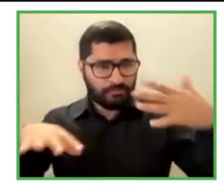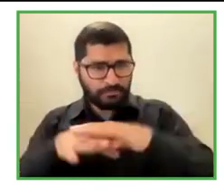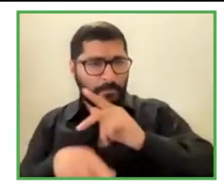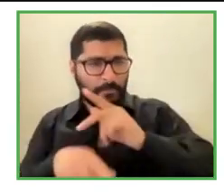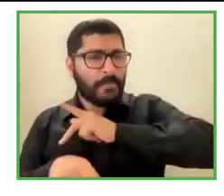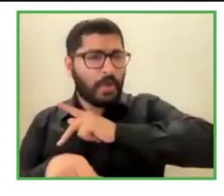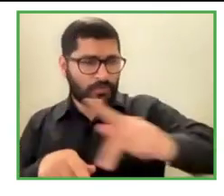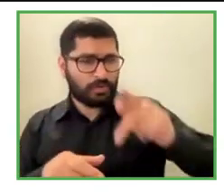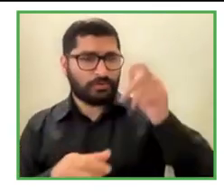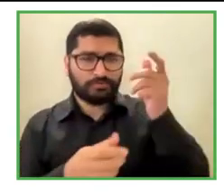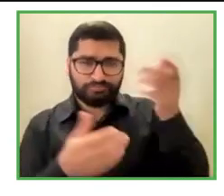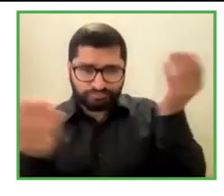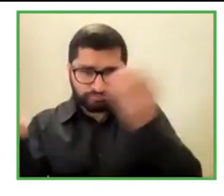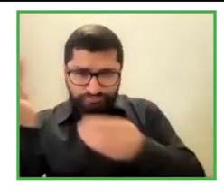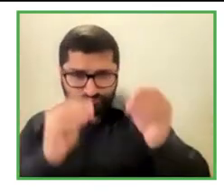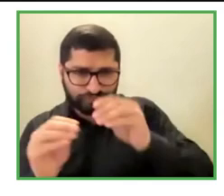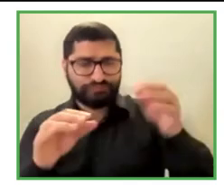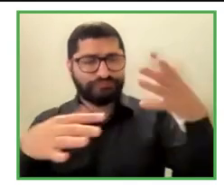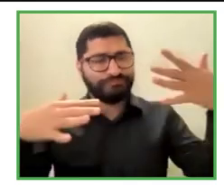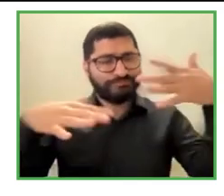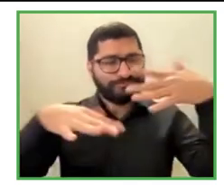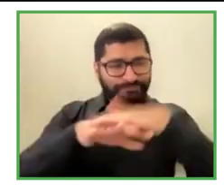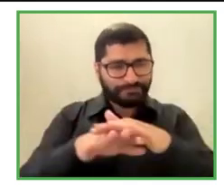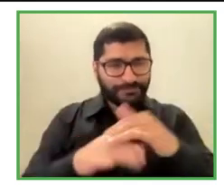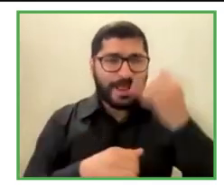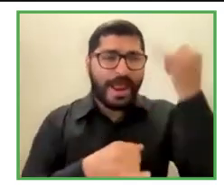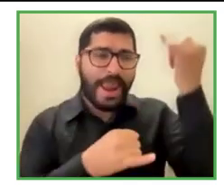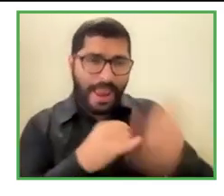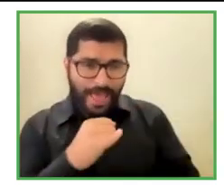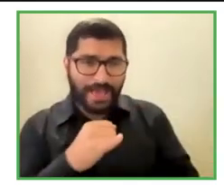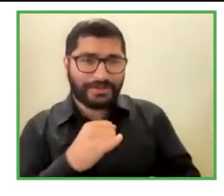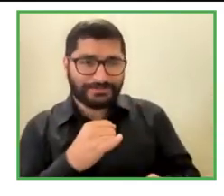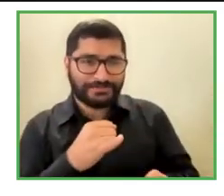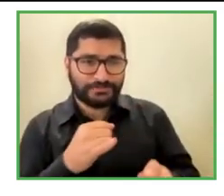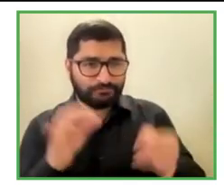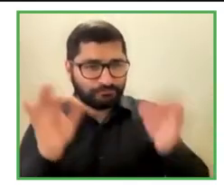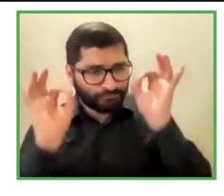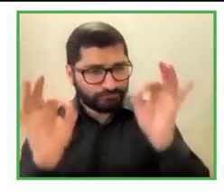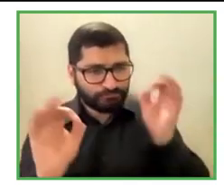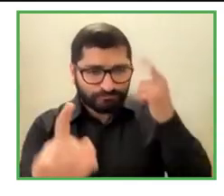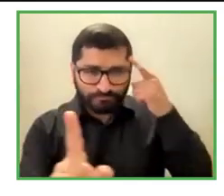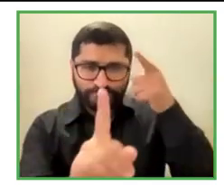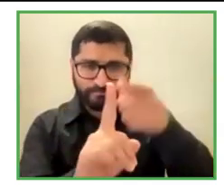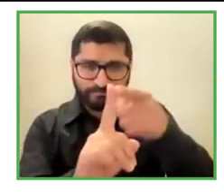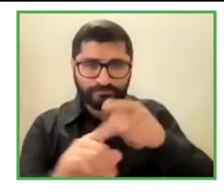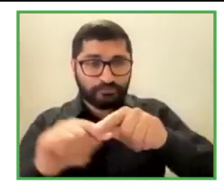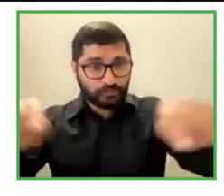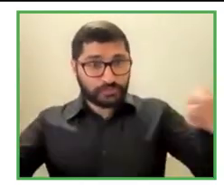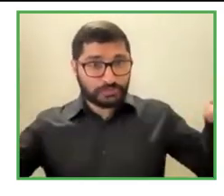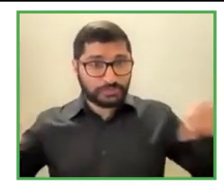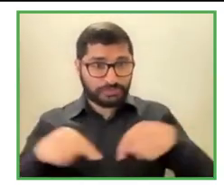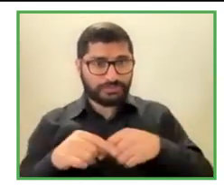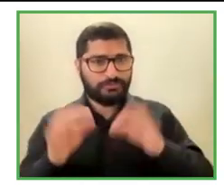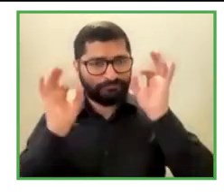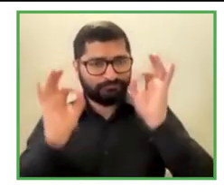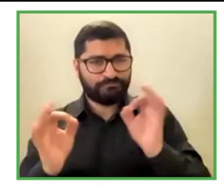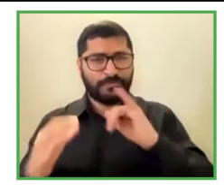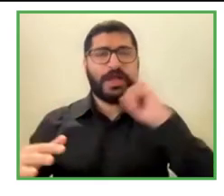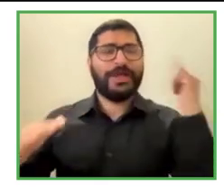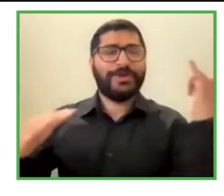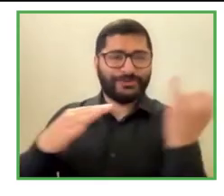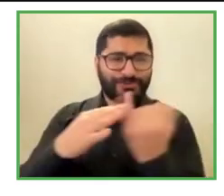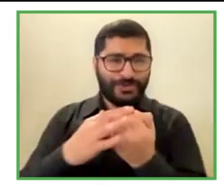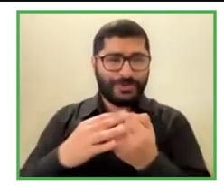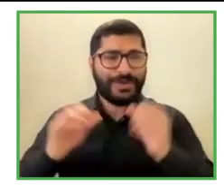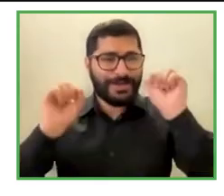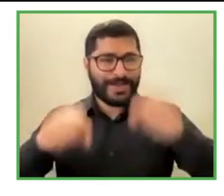professional teams in industrial design or alike for a true space in printing that will allow us to